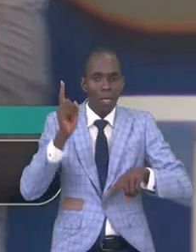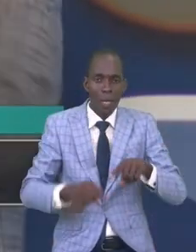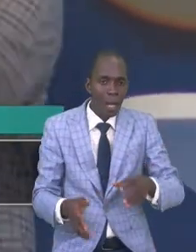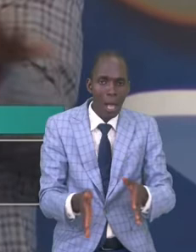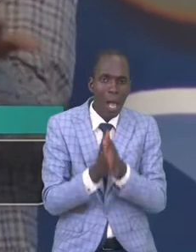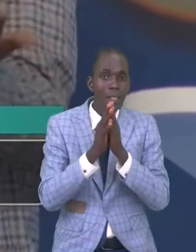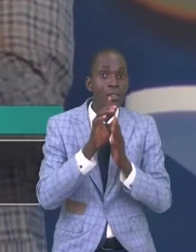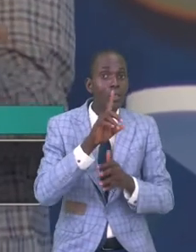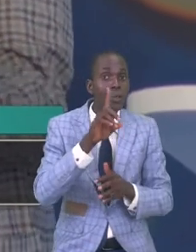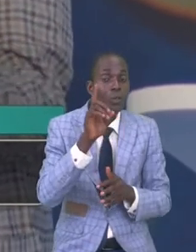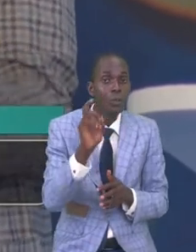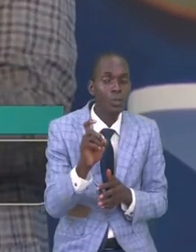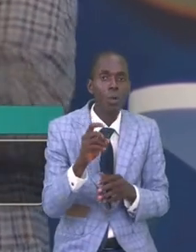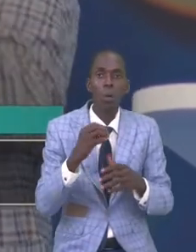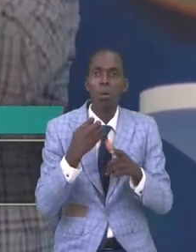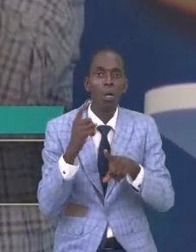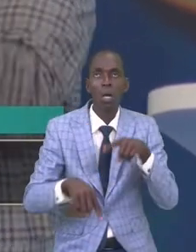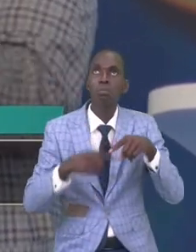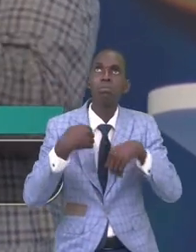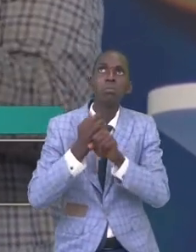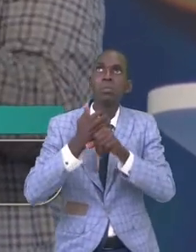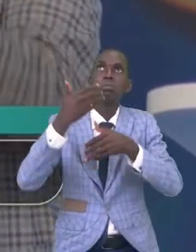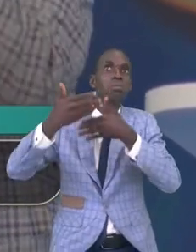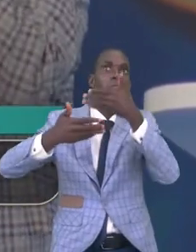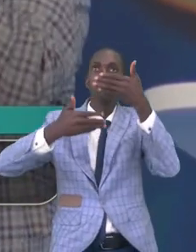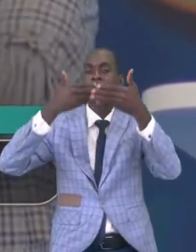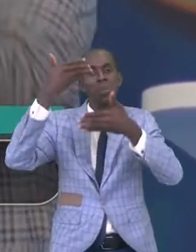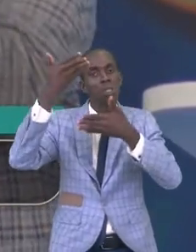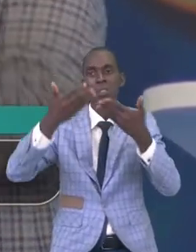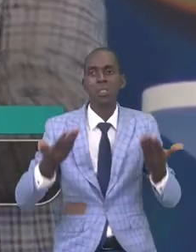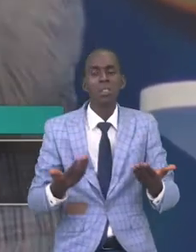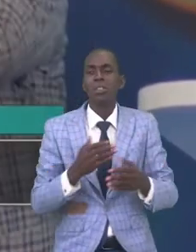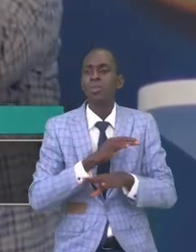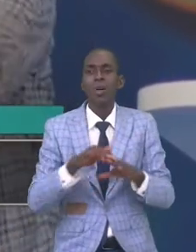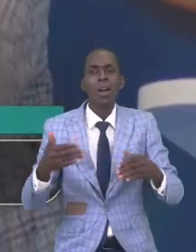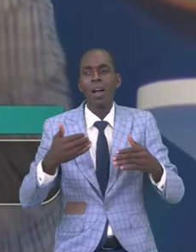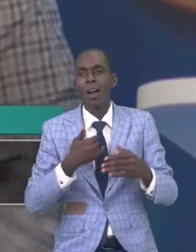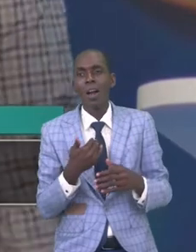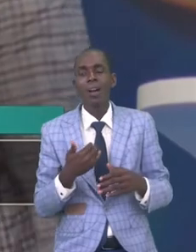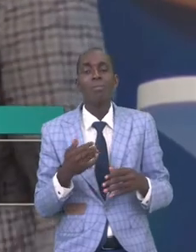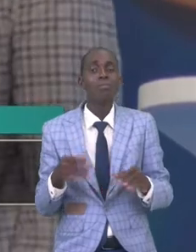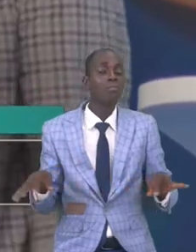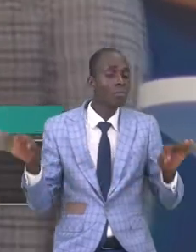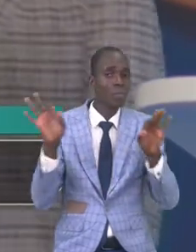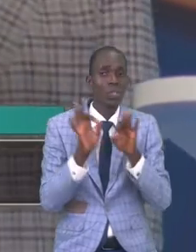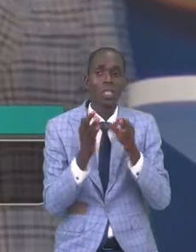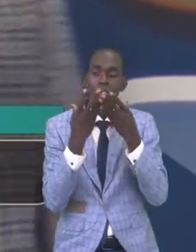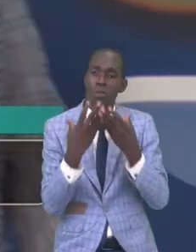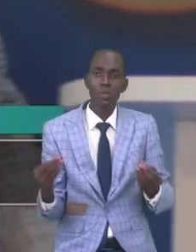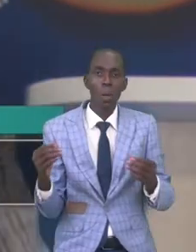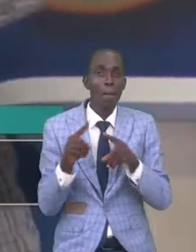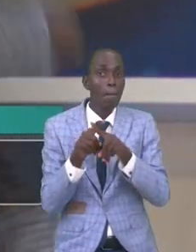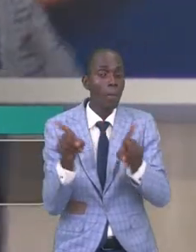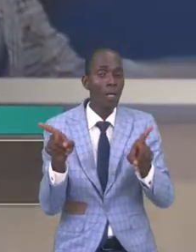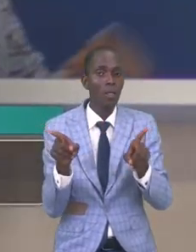the people that will give them relevant, important solution and answer.